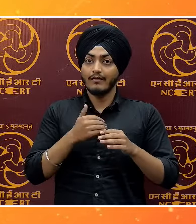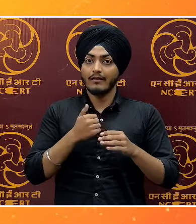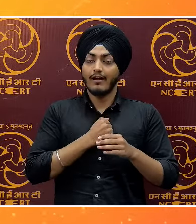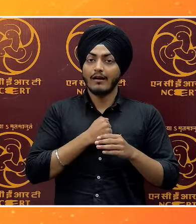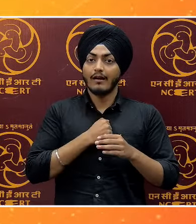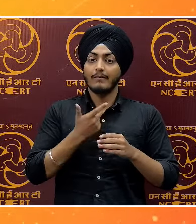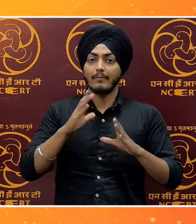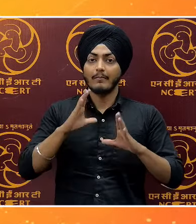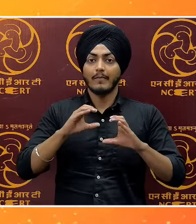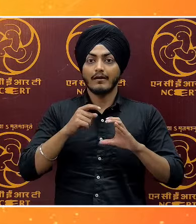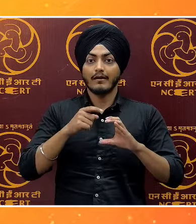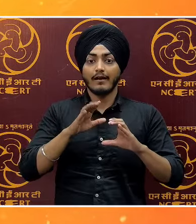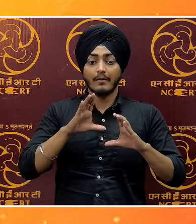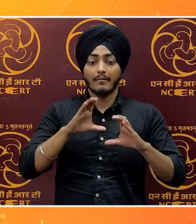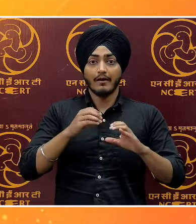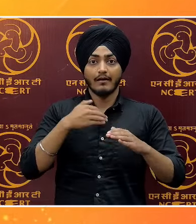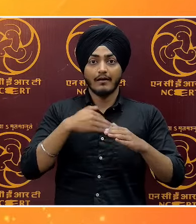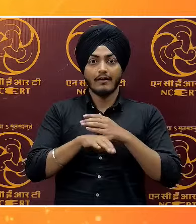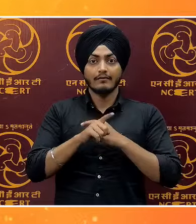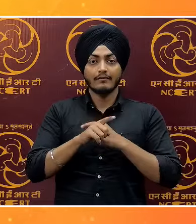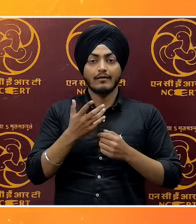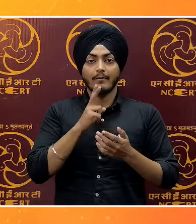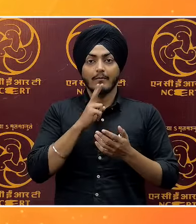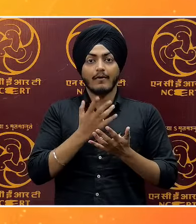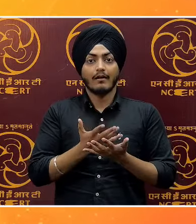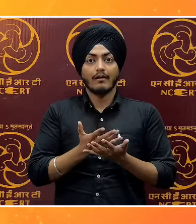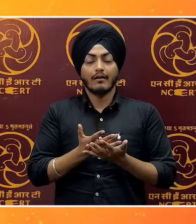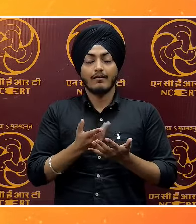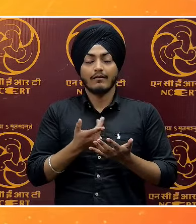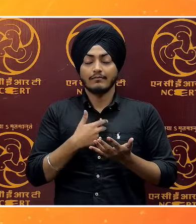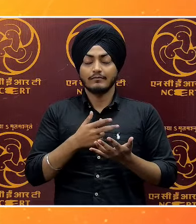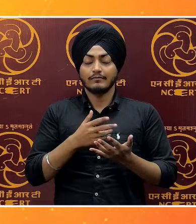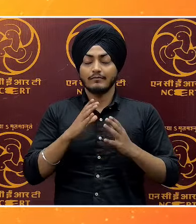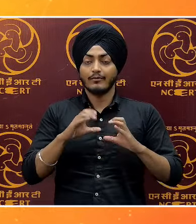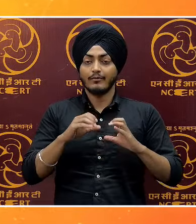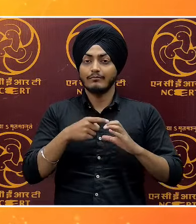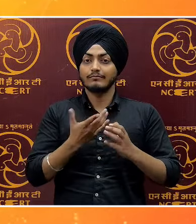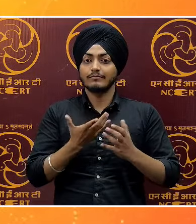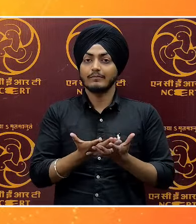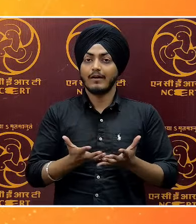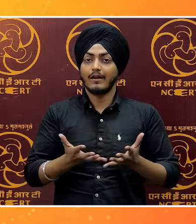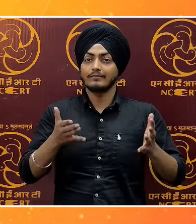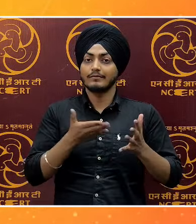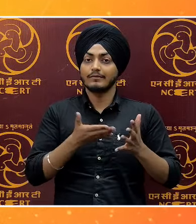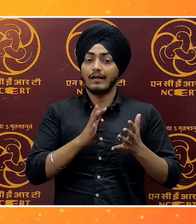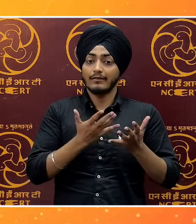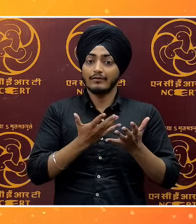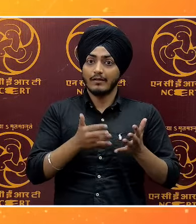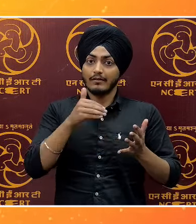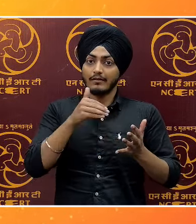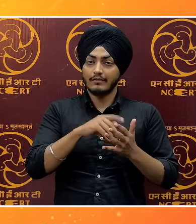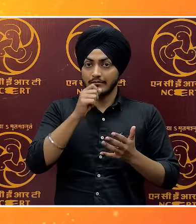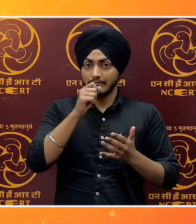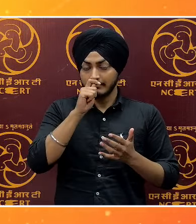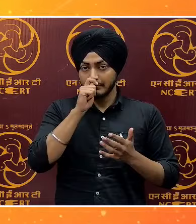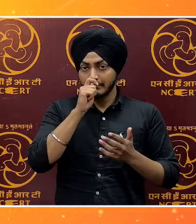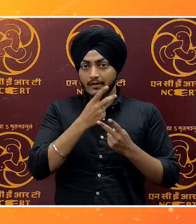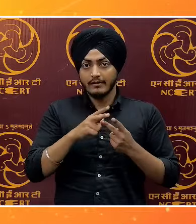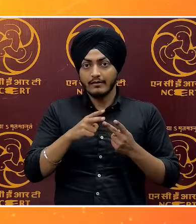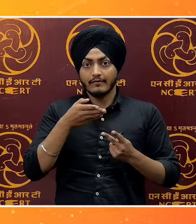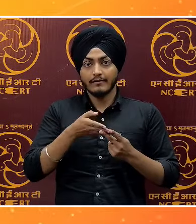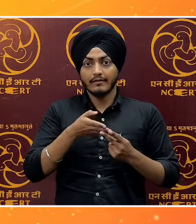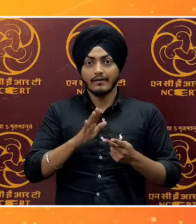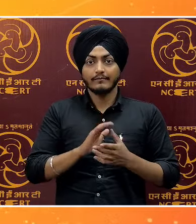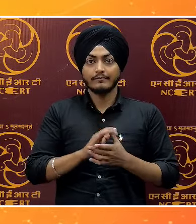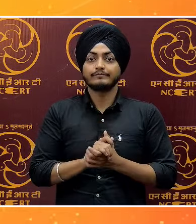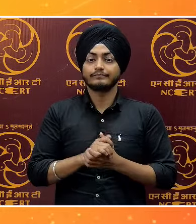Wow. In the basket there are some flowers. Wow. And just you're using so many new words here in this picture.